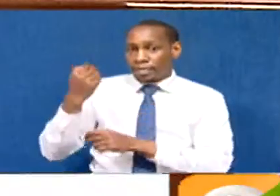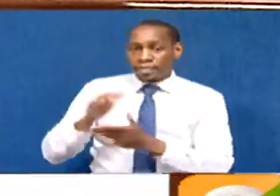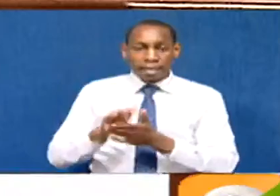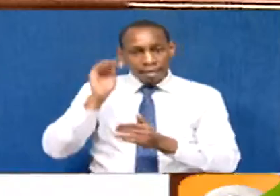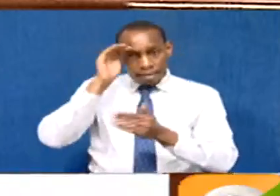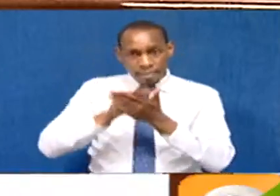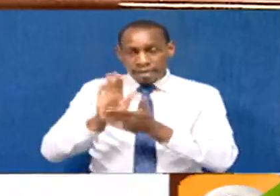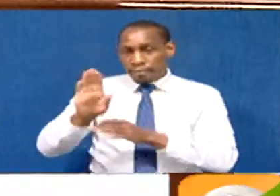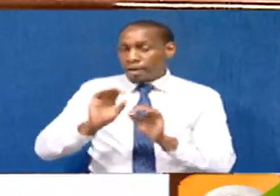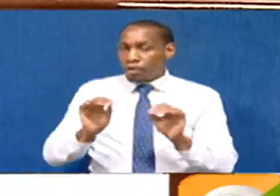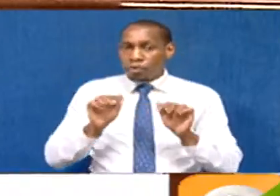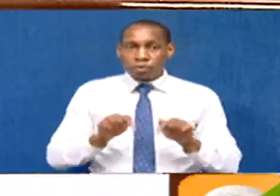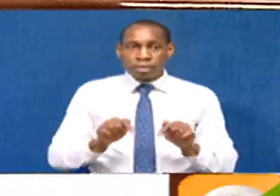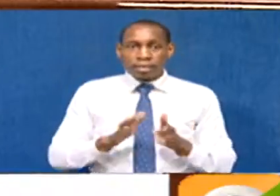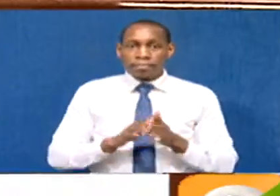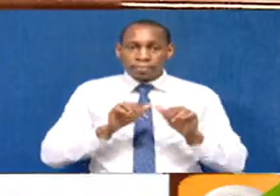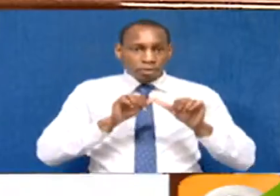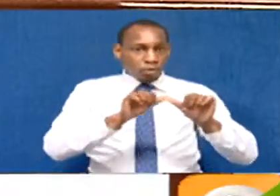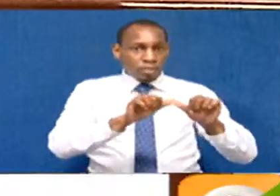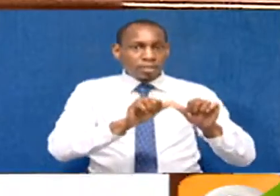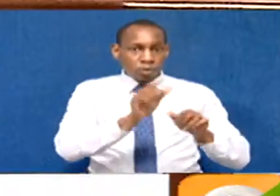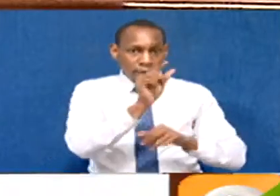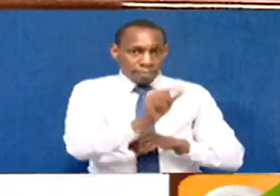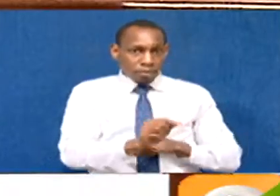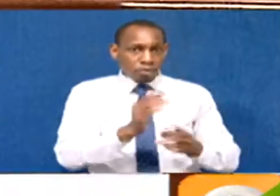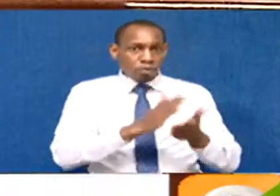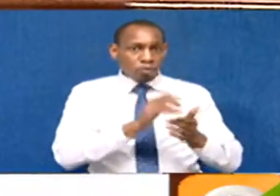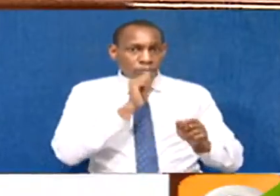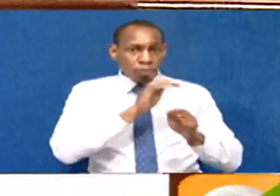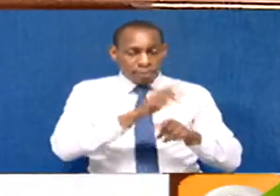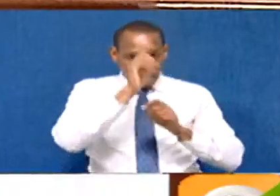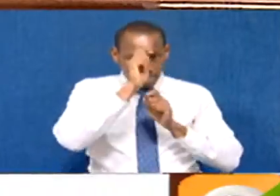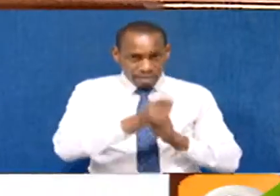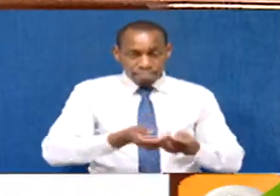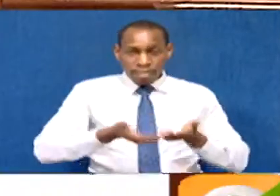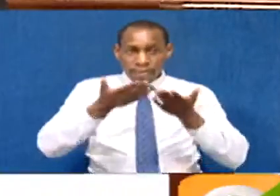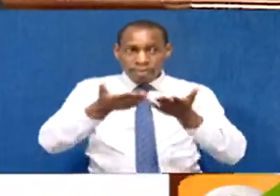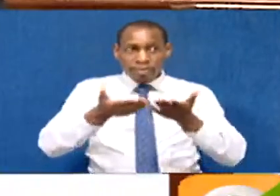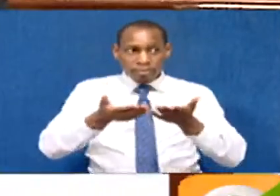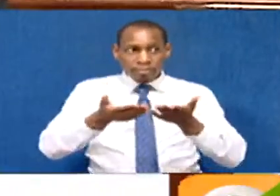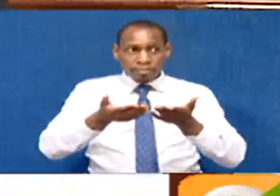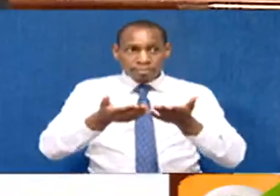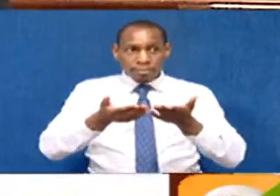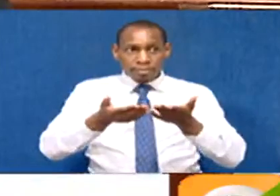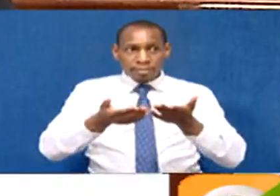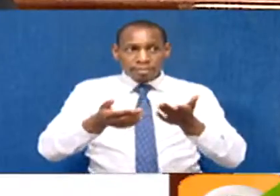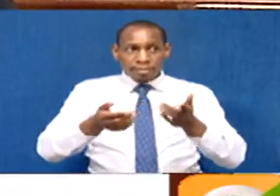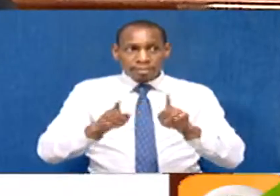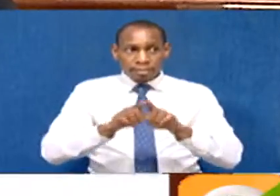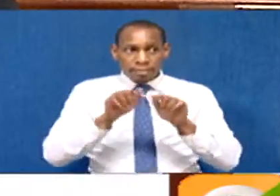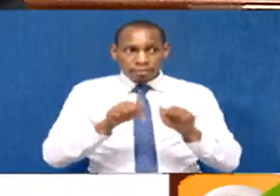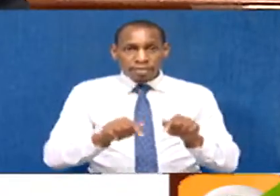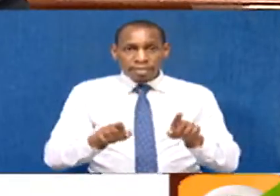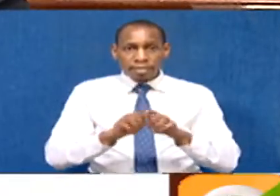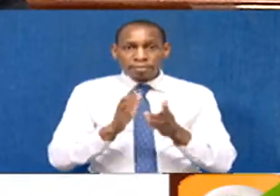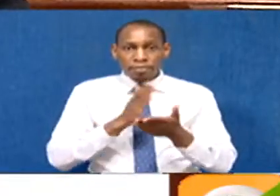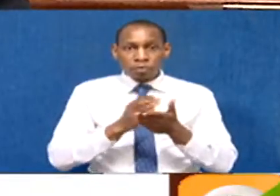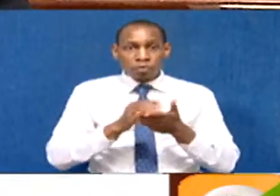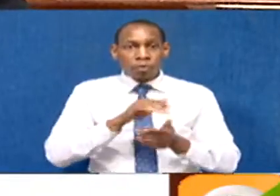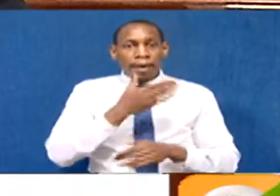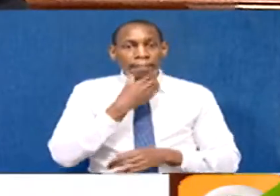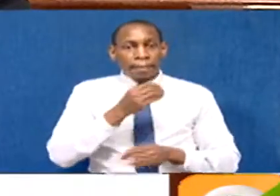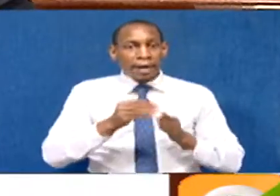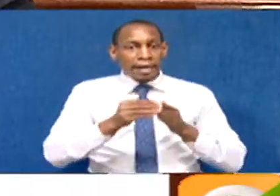don't believe them today. Stick to somebody who has kept their promises in this day. And for today, we are safe in Baba's